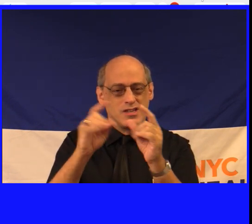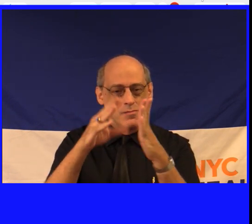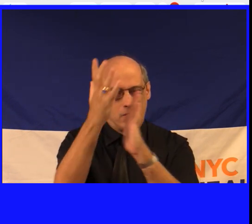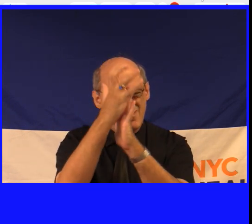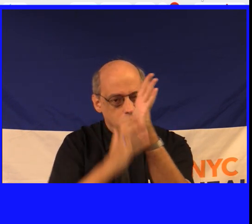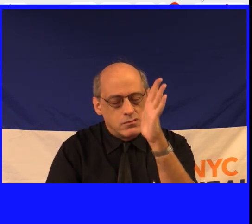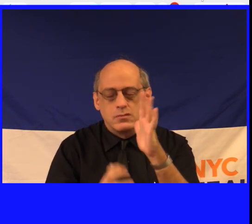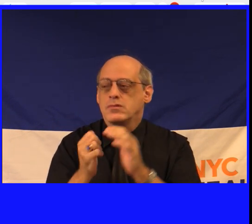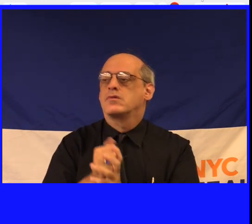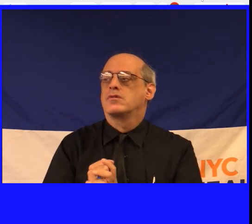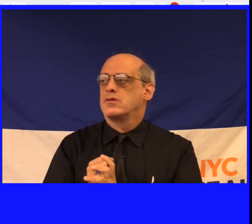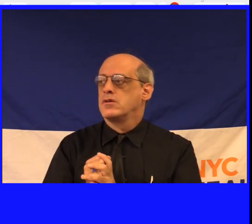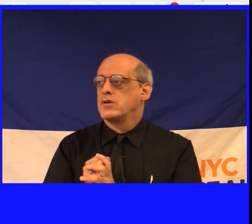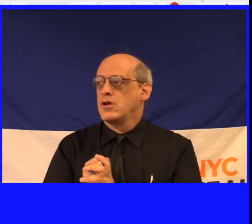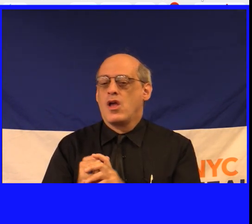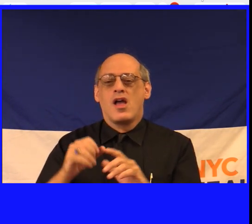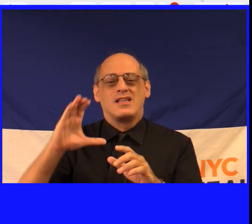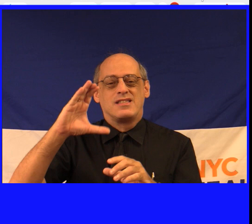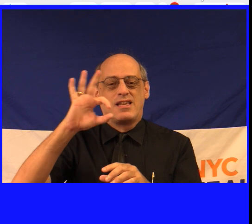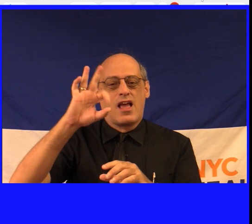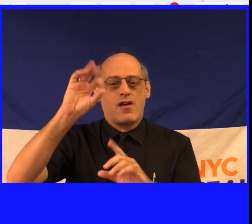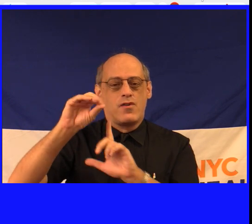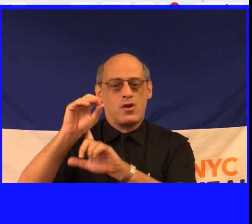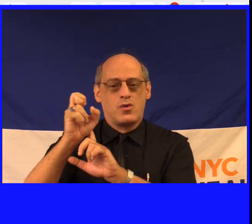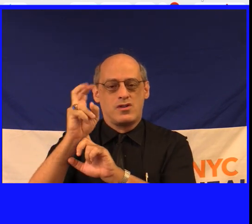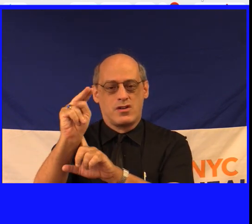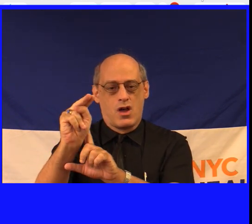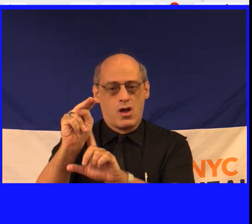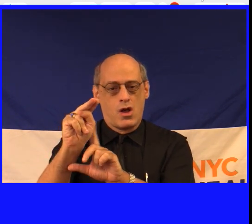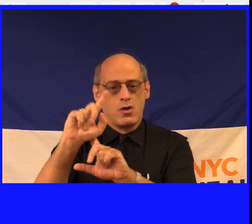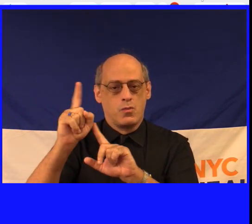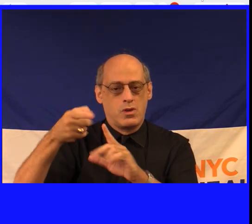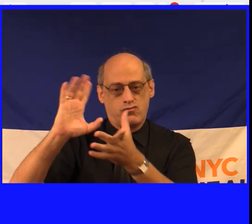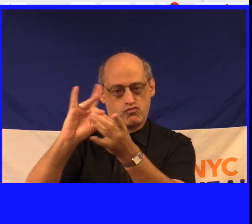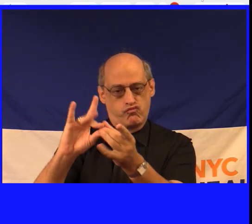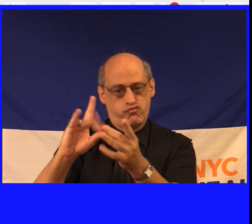by our CFO, John and Jay.